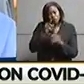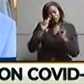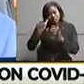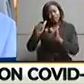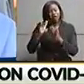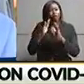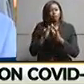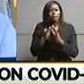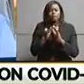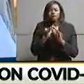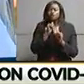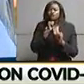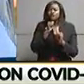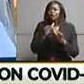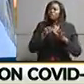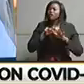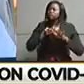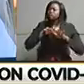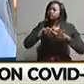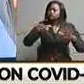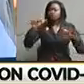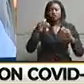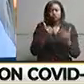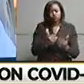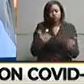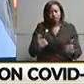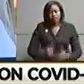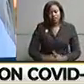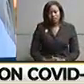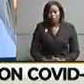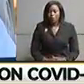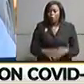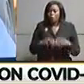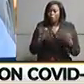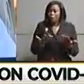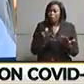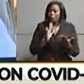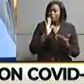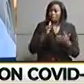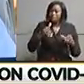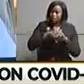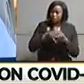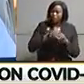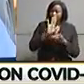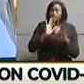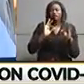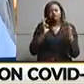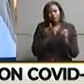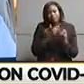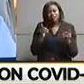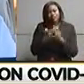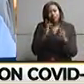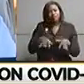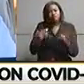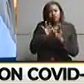don't spray your children or your members of your family. Isolate